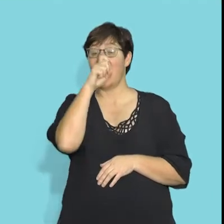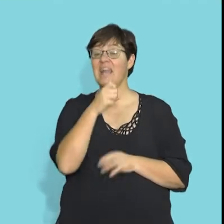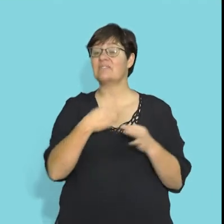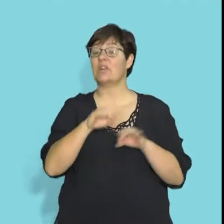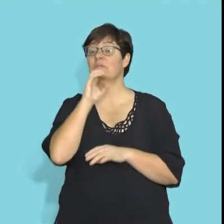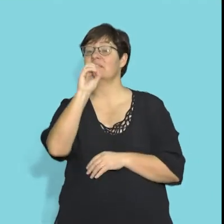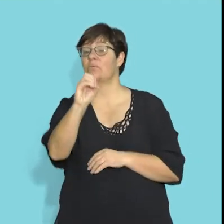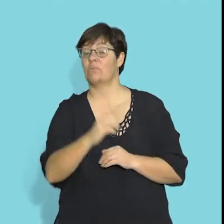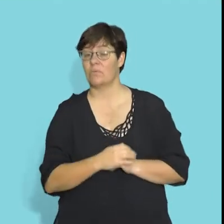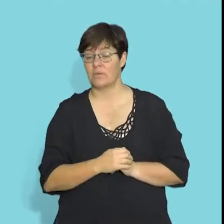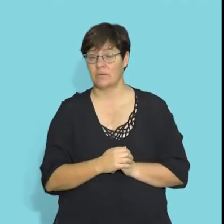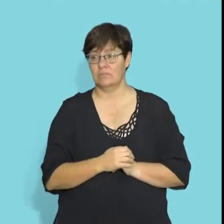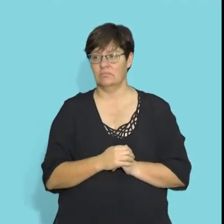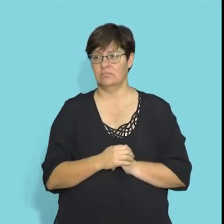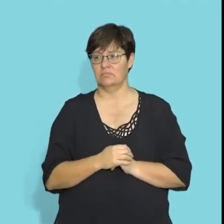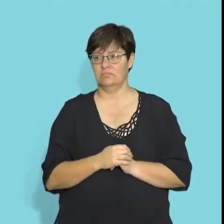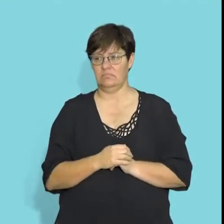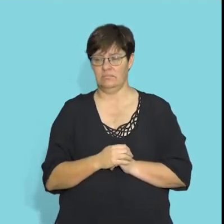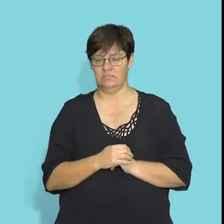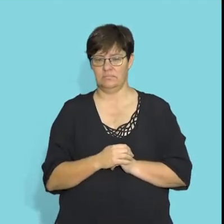x value is 0,